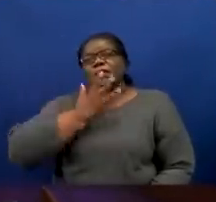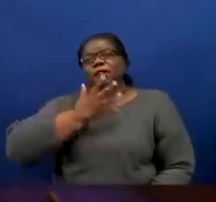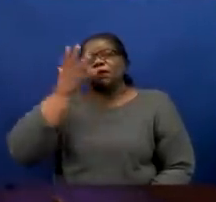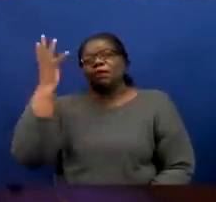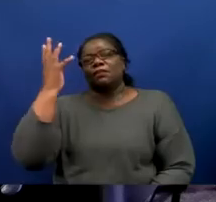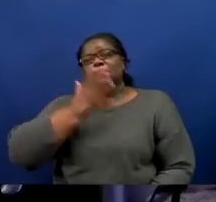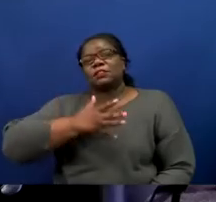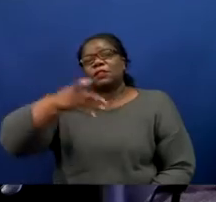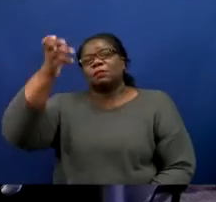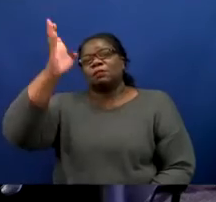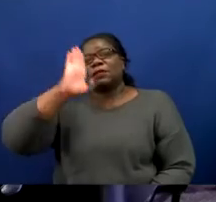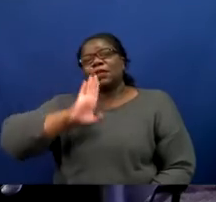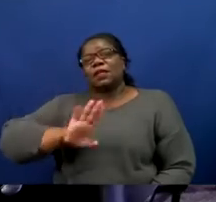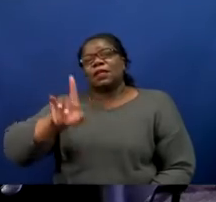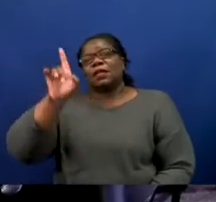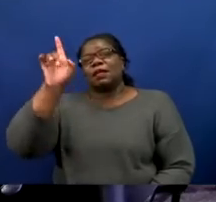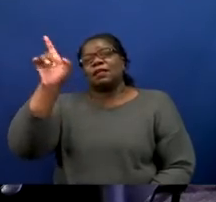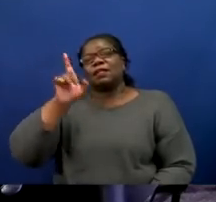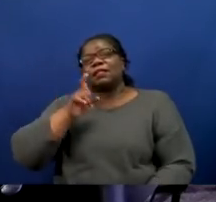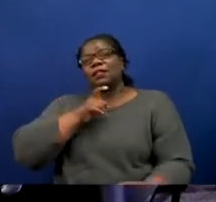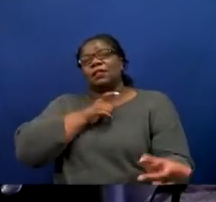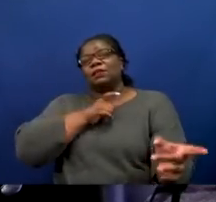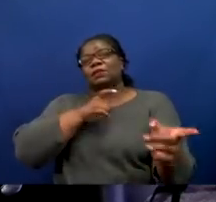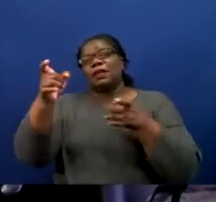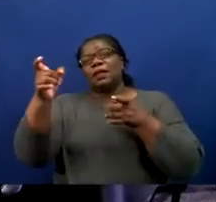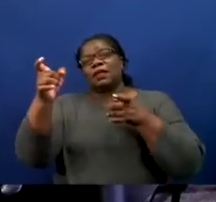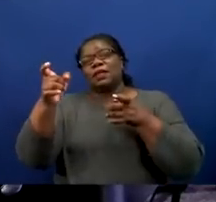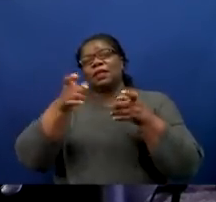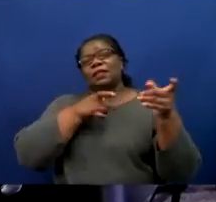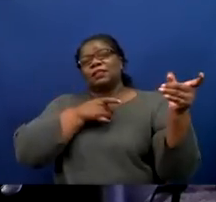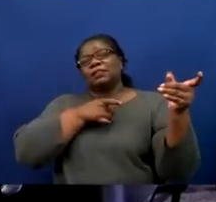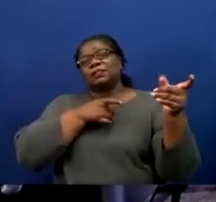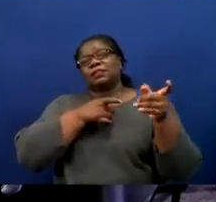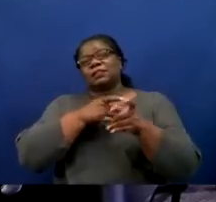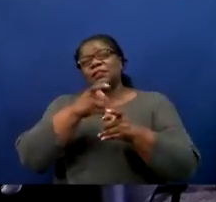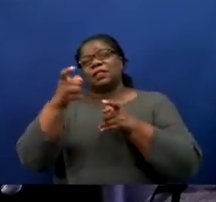Is an awesome God He reigns